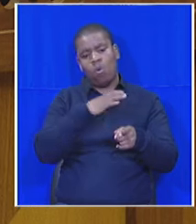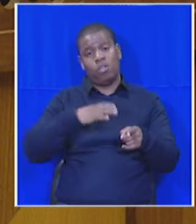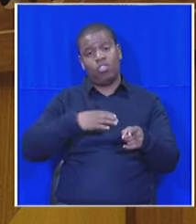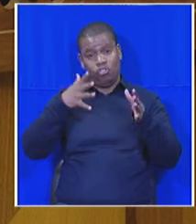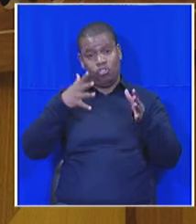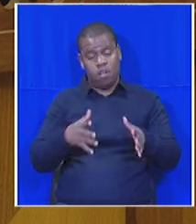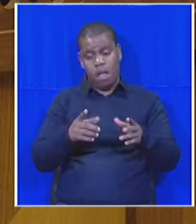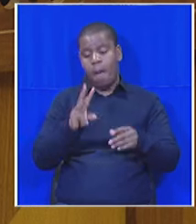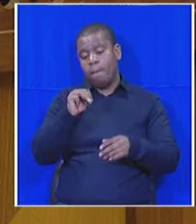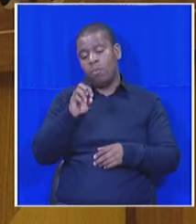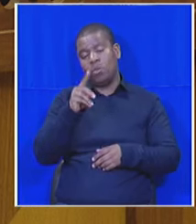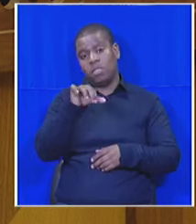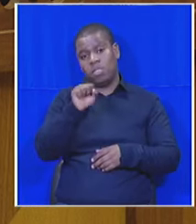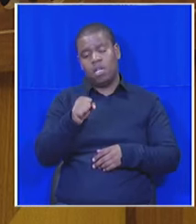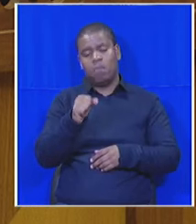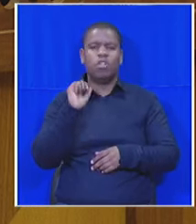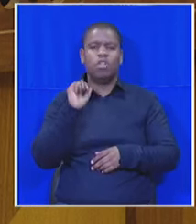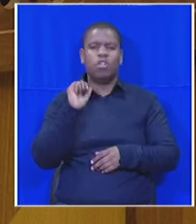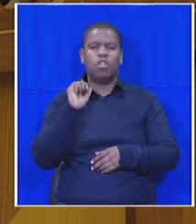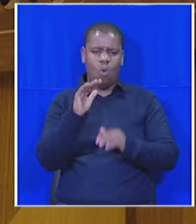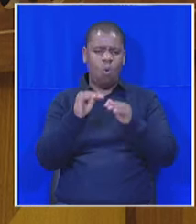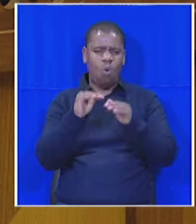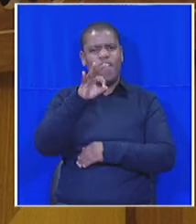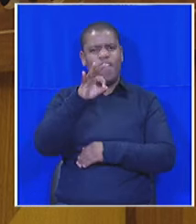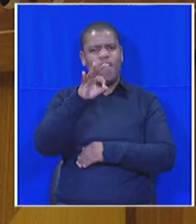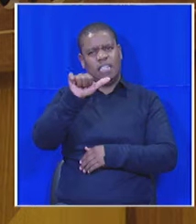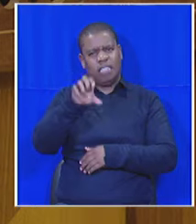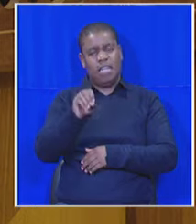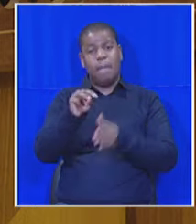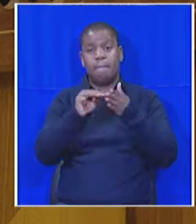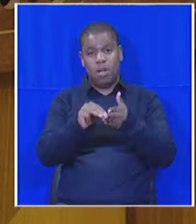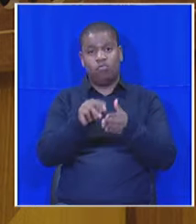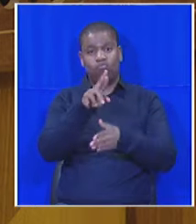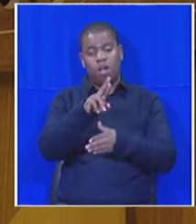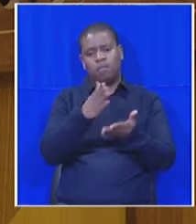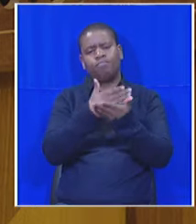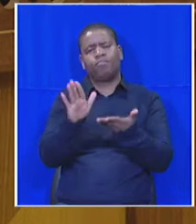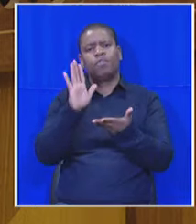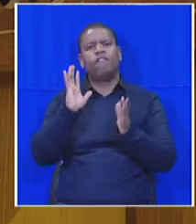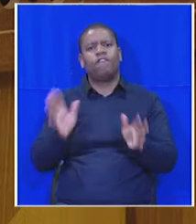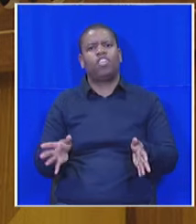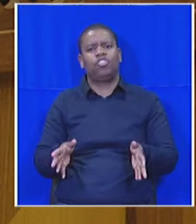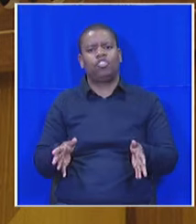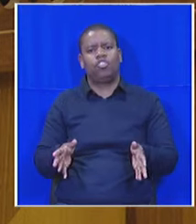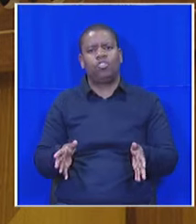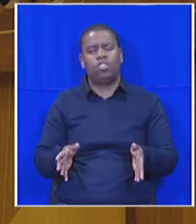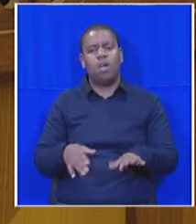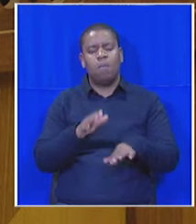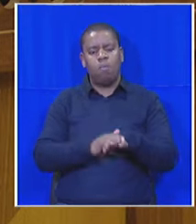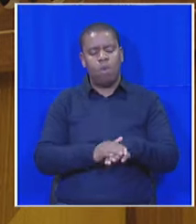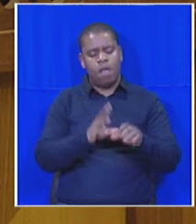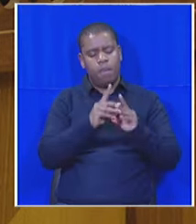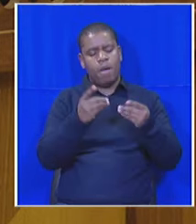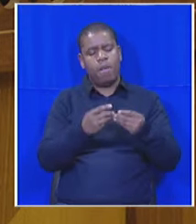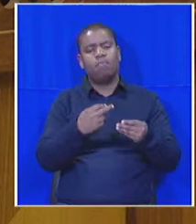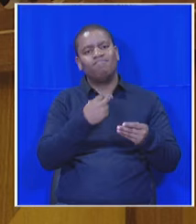cancel an irregular tender worth 378 million rand. Now, the department has been unable to meet its